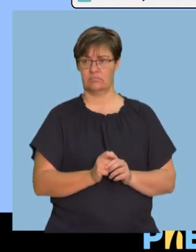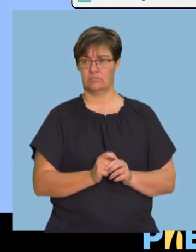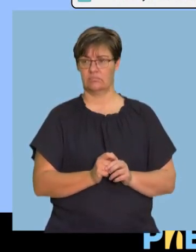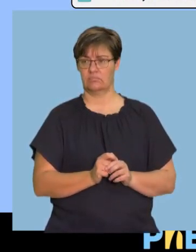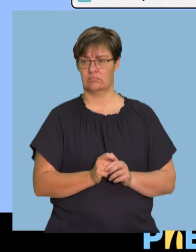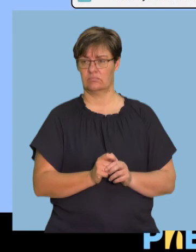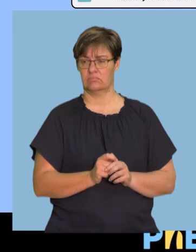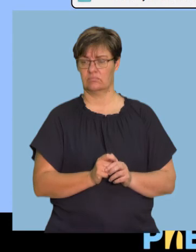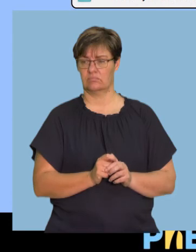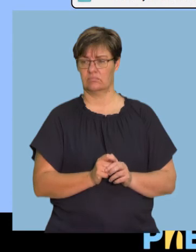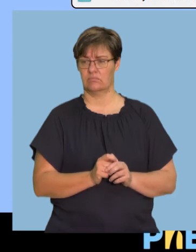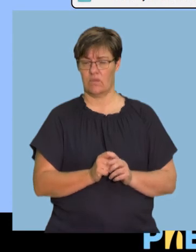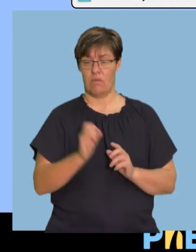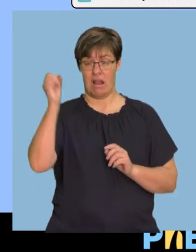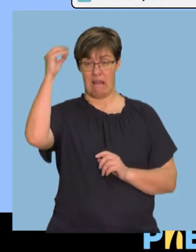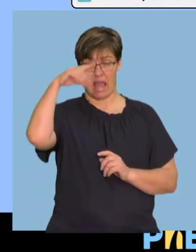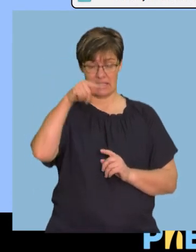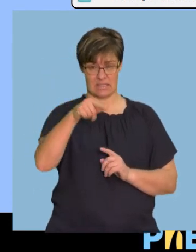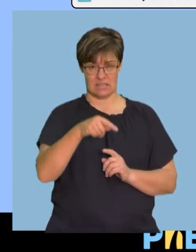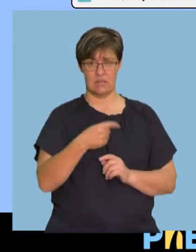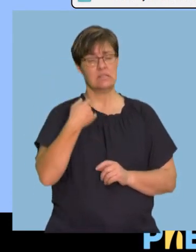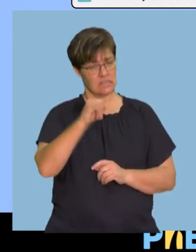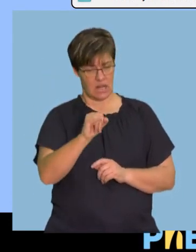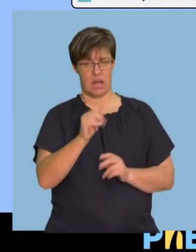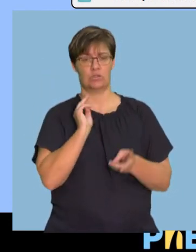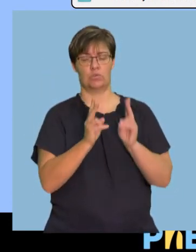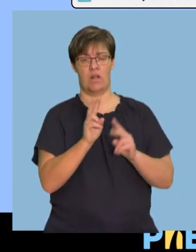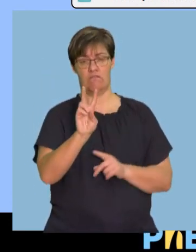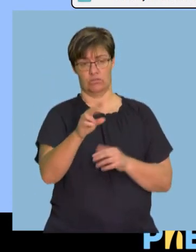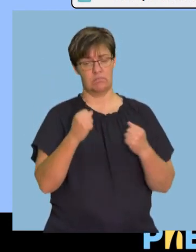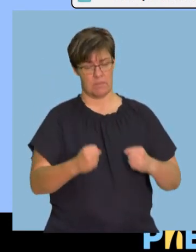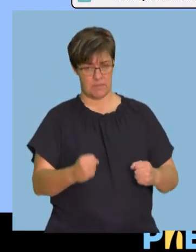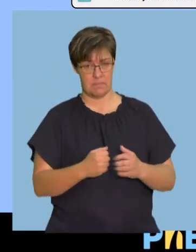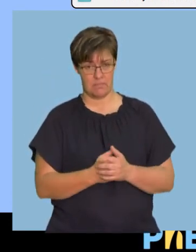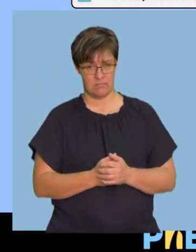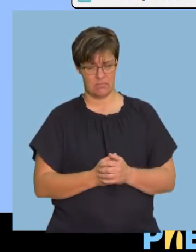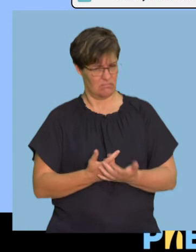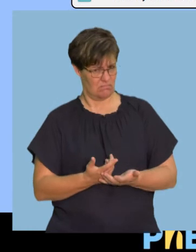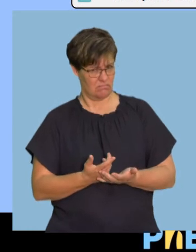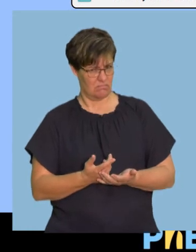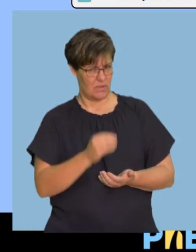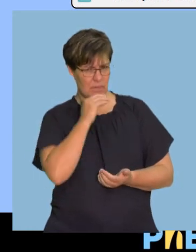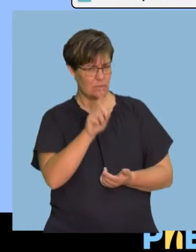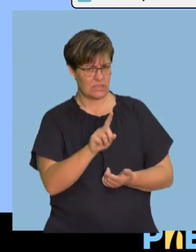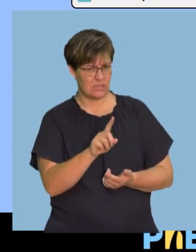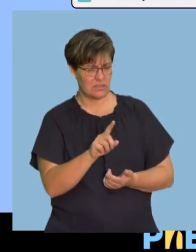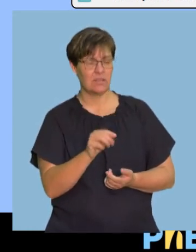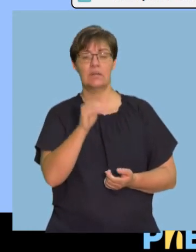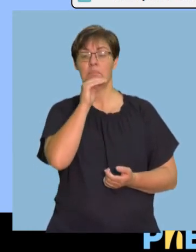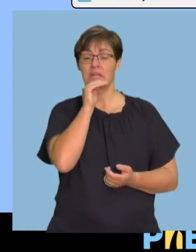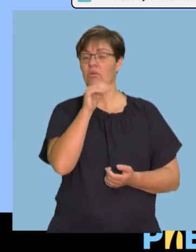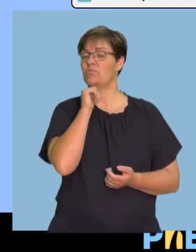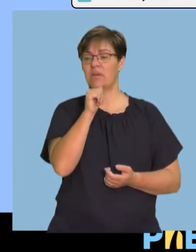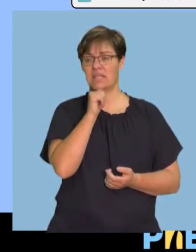voltmeter across the light bulb, we still get 12 volts, okay? Does that mean something? Yes, indeed. It means